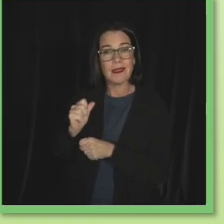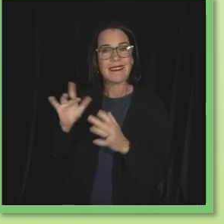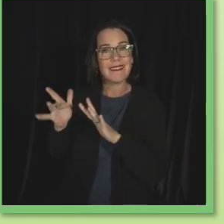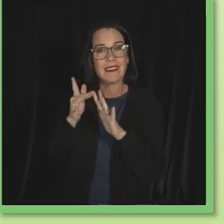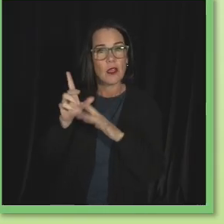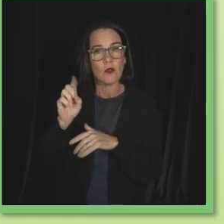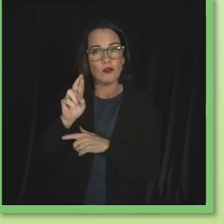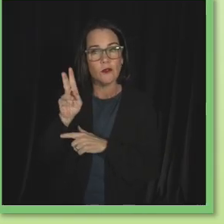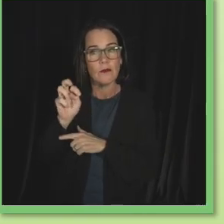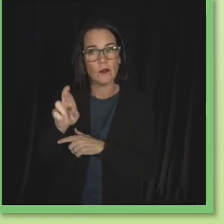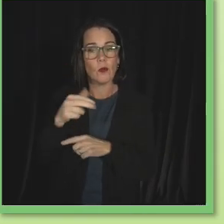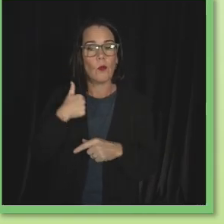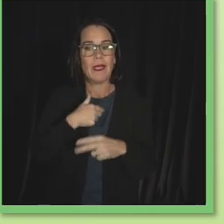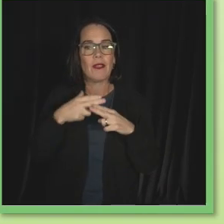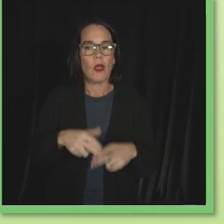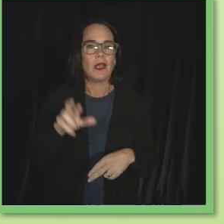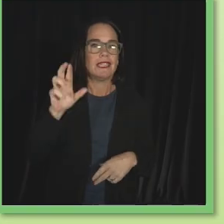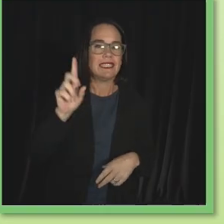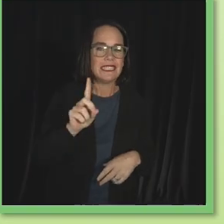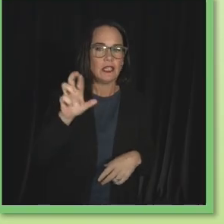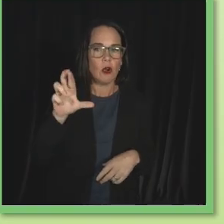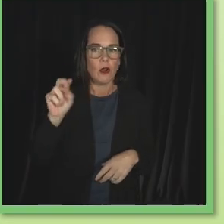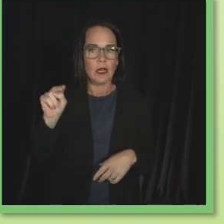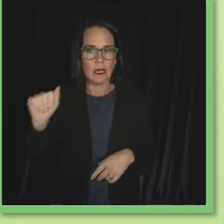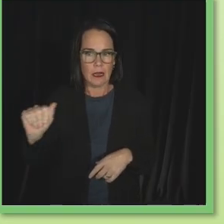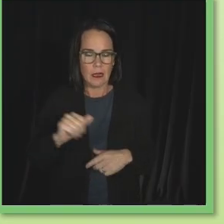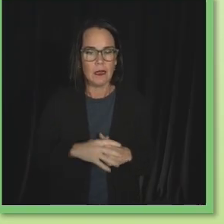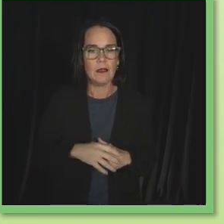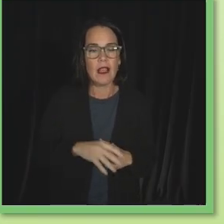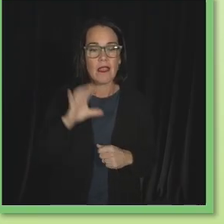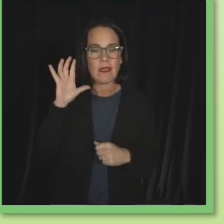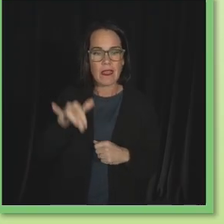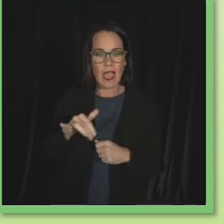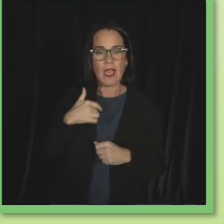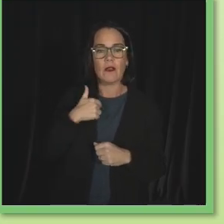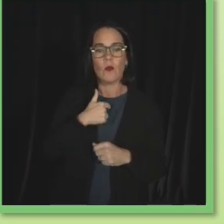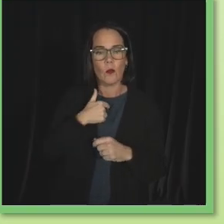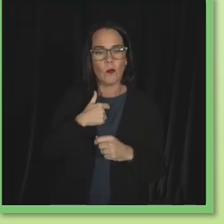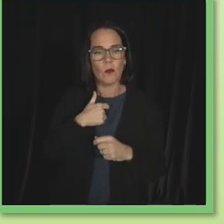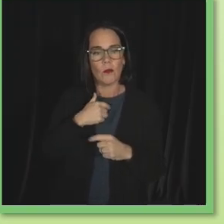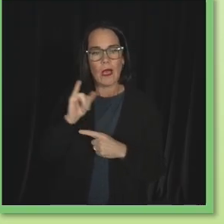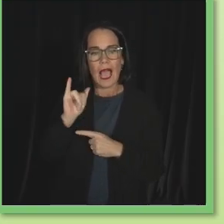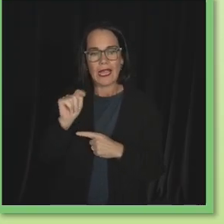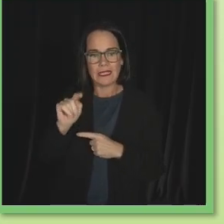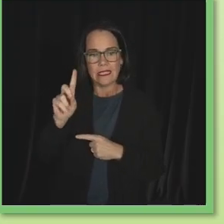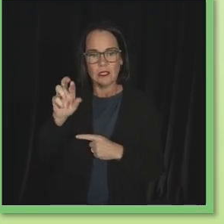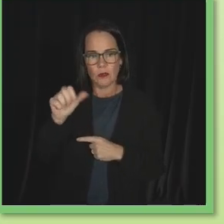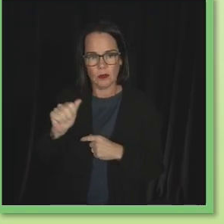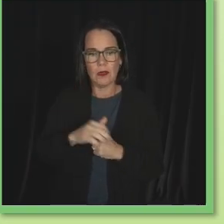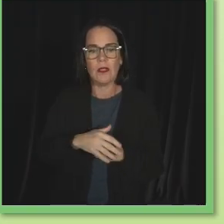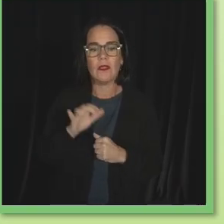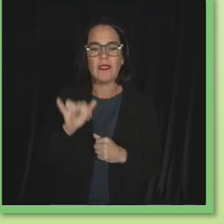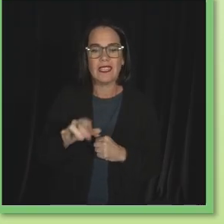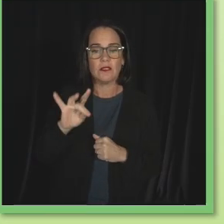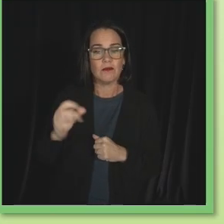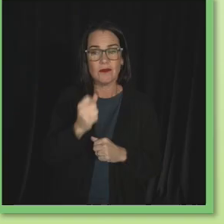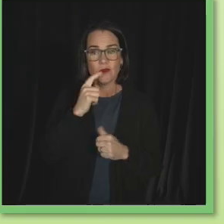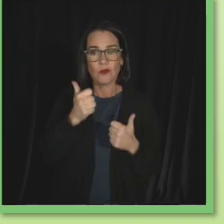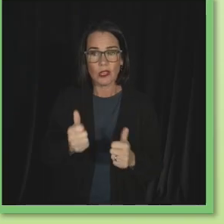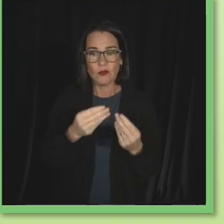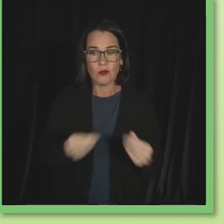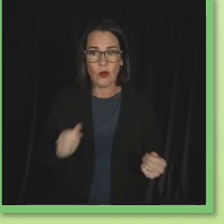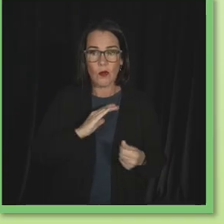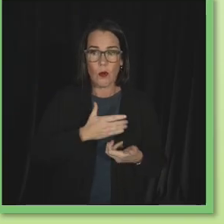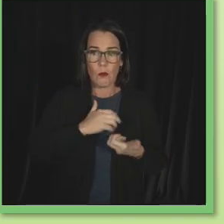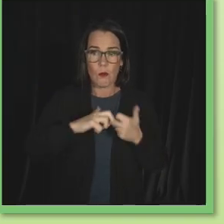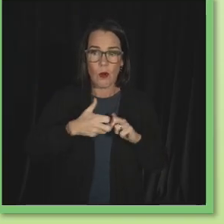call it DRA Net. And this Kubernetes network driver was designed to solve the AI/ML networking problem in